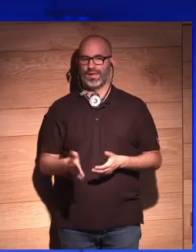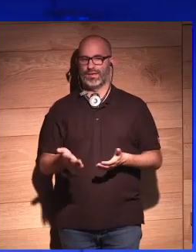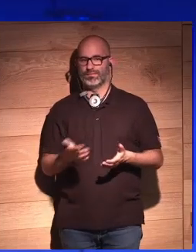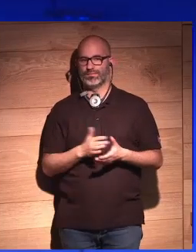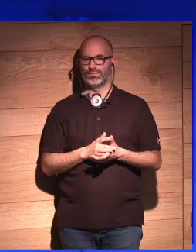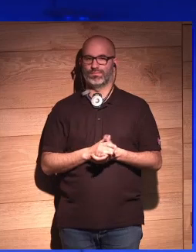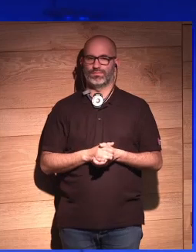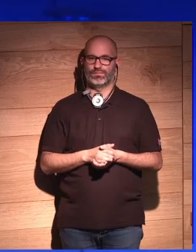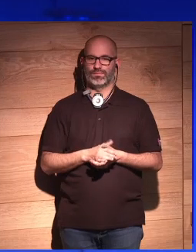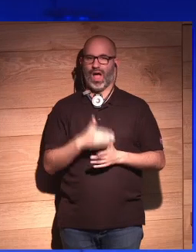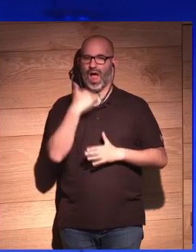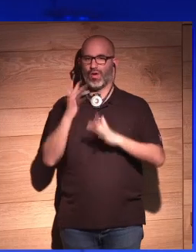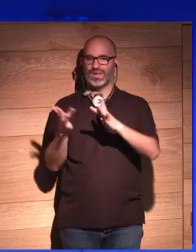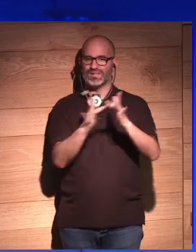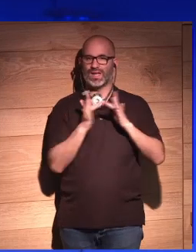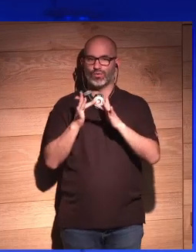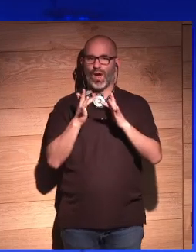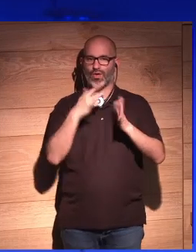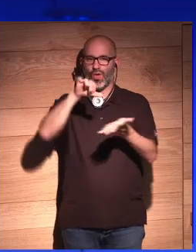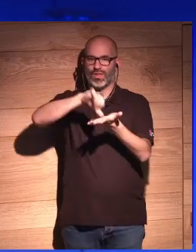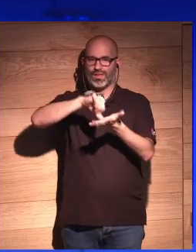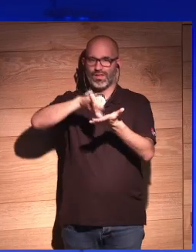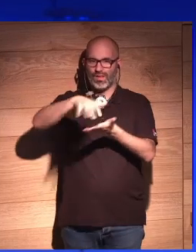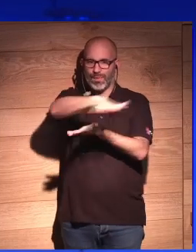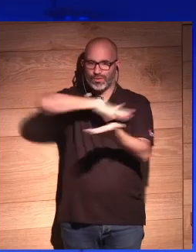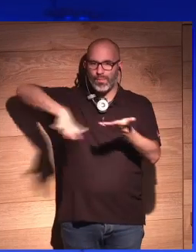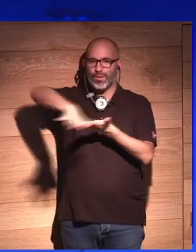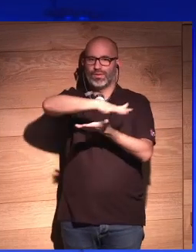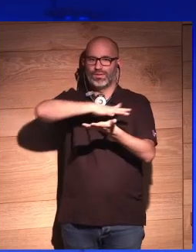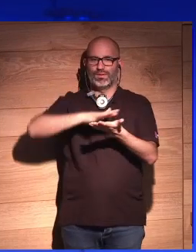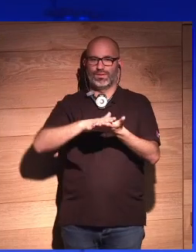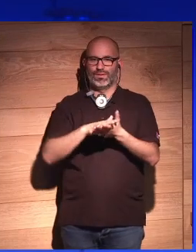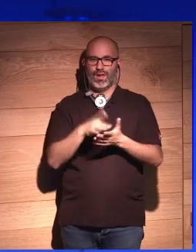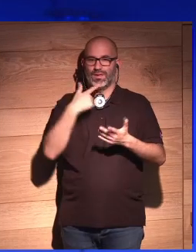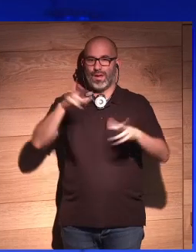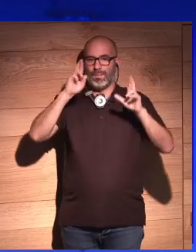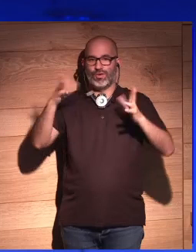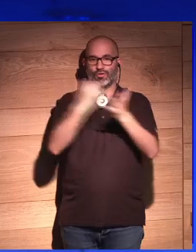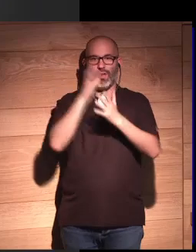know, but hopefully you'll stay tuned to find out. Thank you very much.